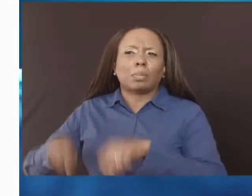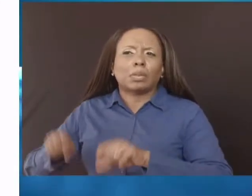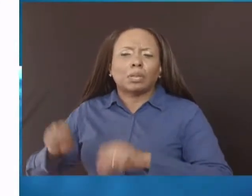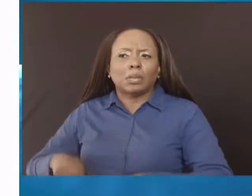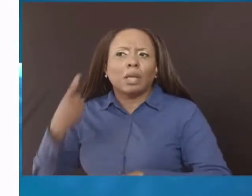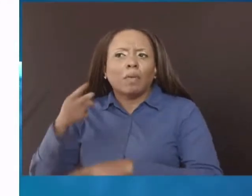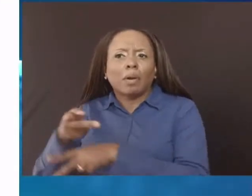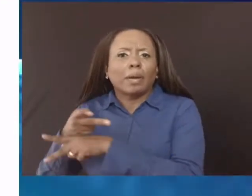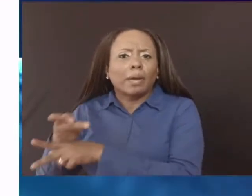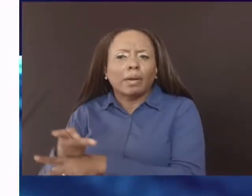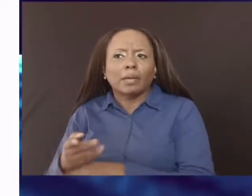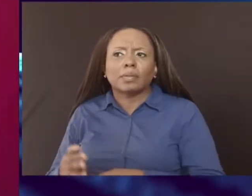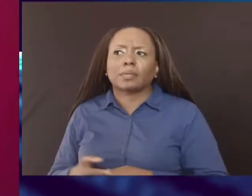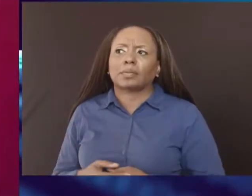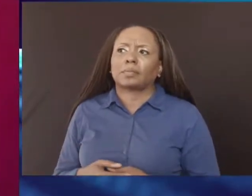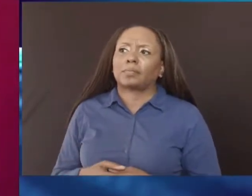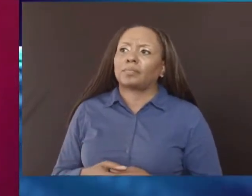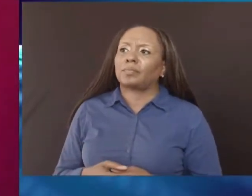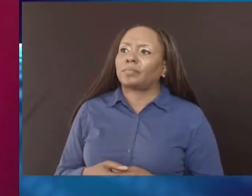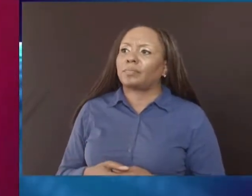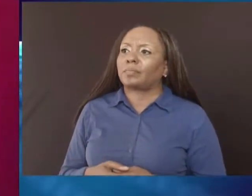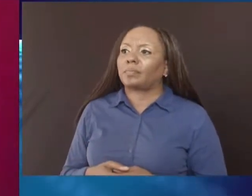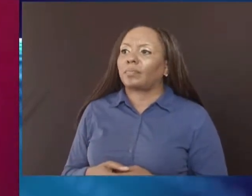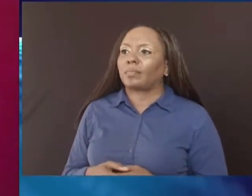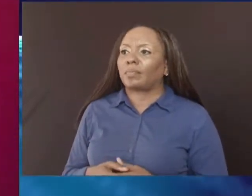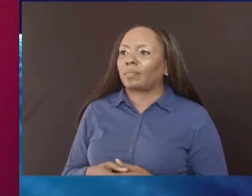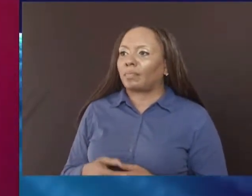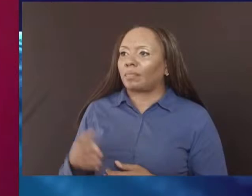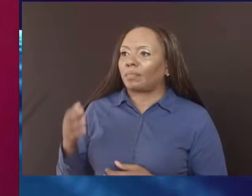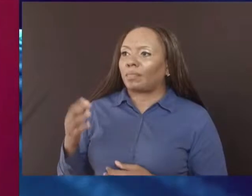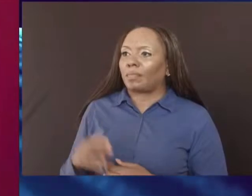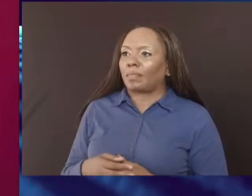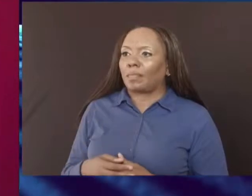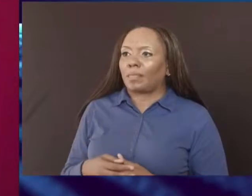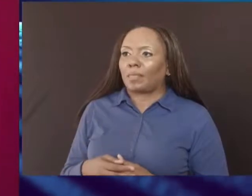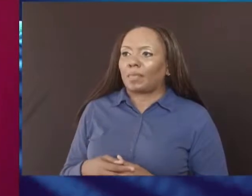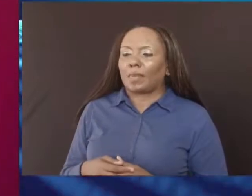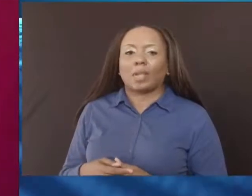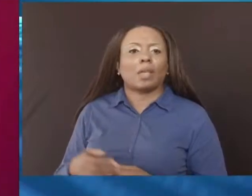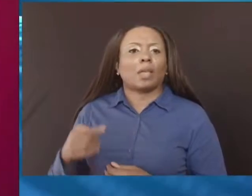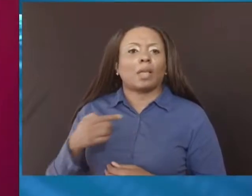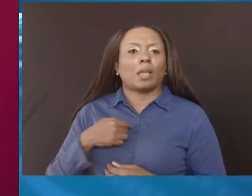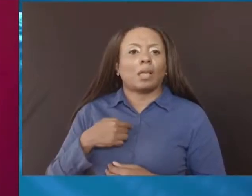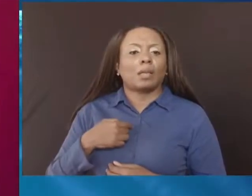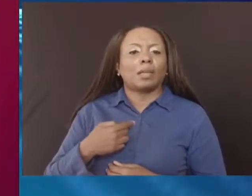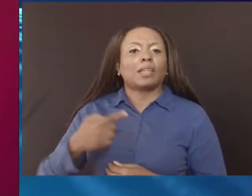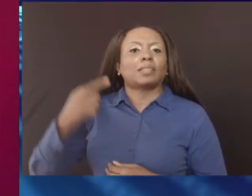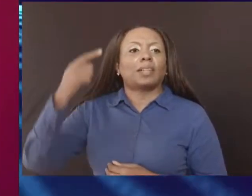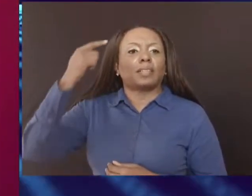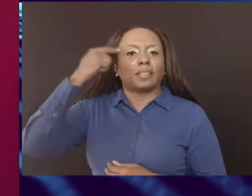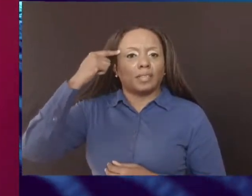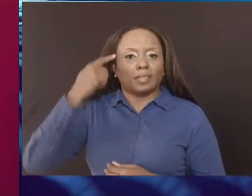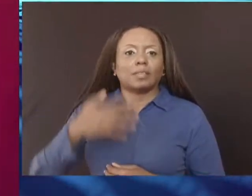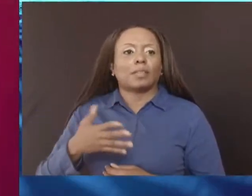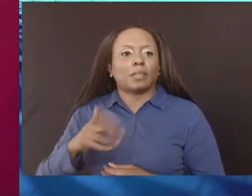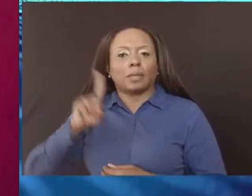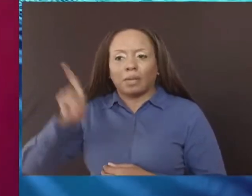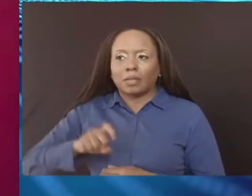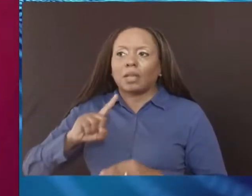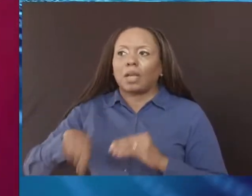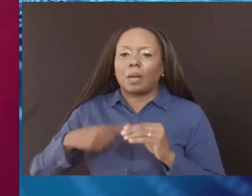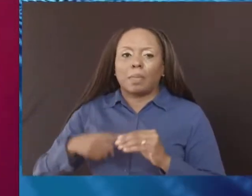care? So Kareem, I thought your initial question was about the impact of COVID on non-COVID health-related